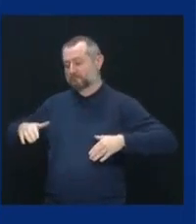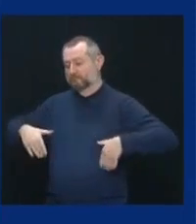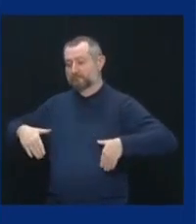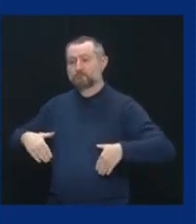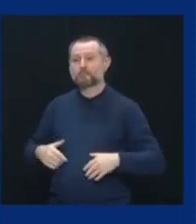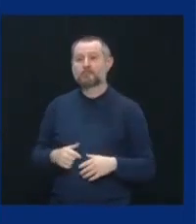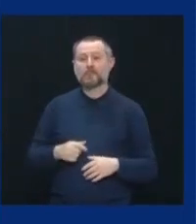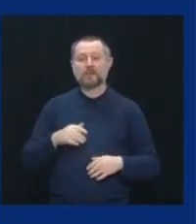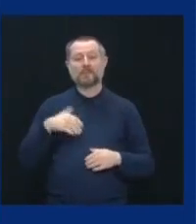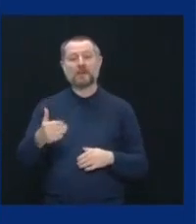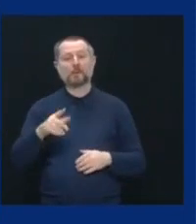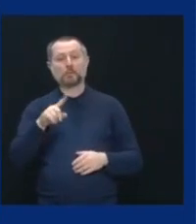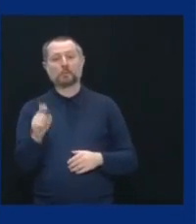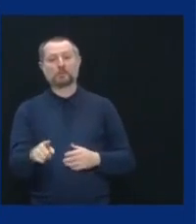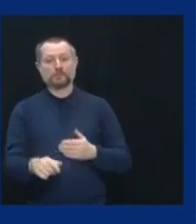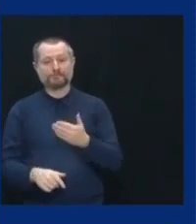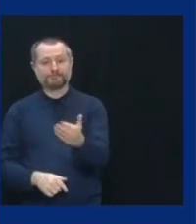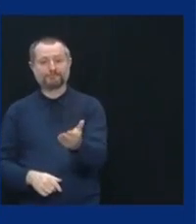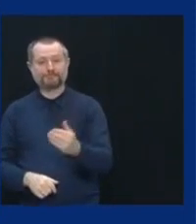Next question.